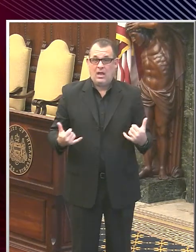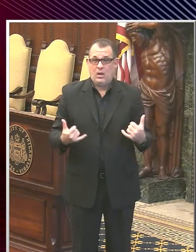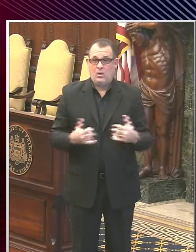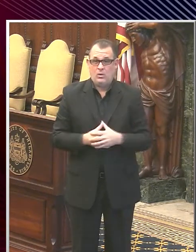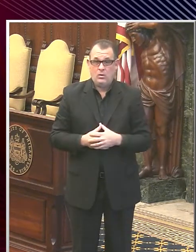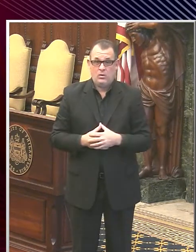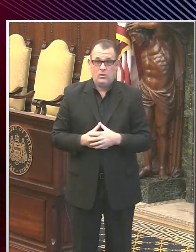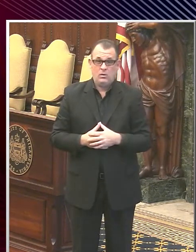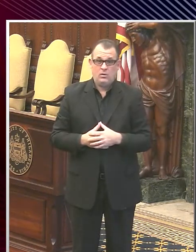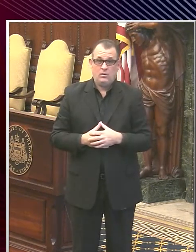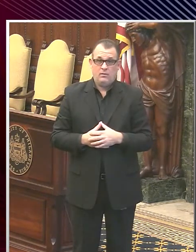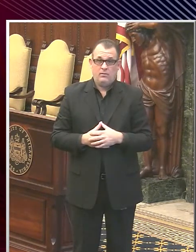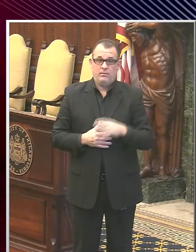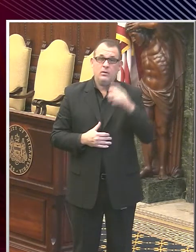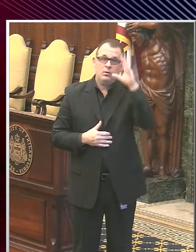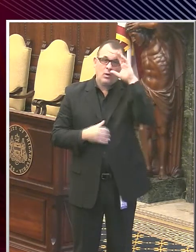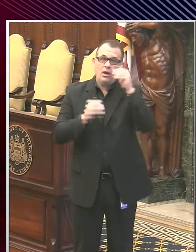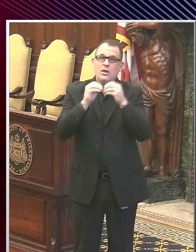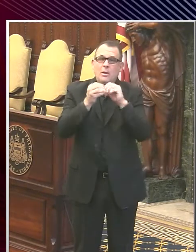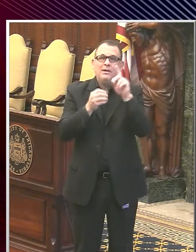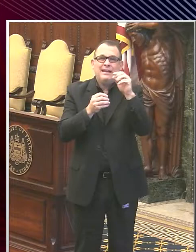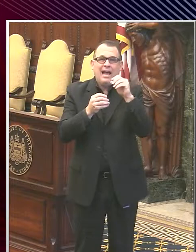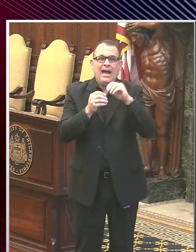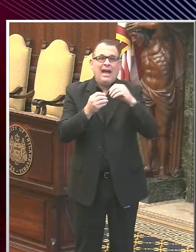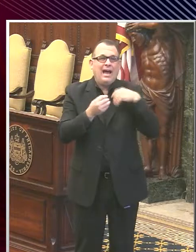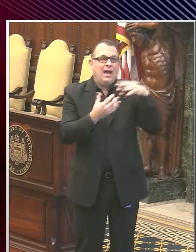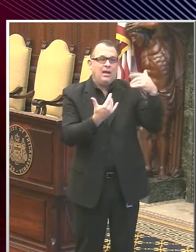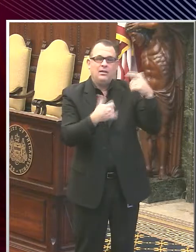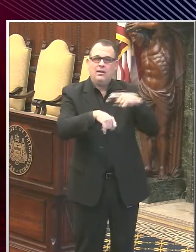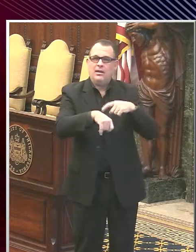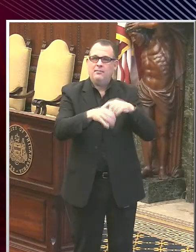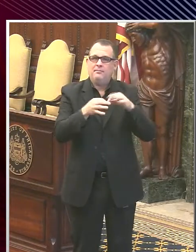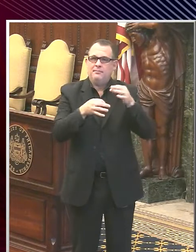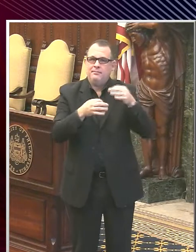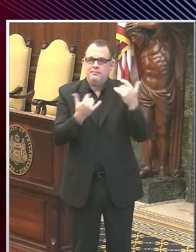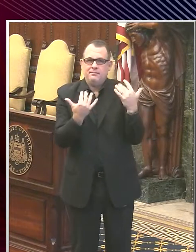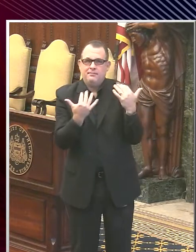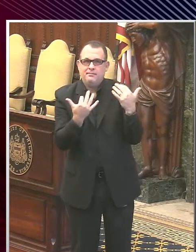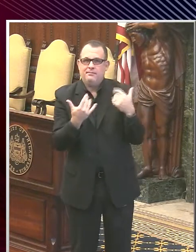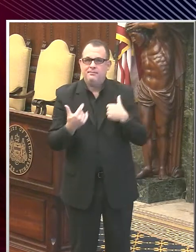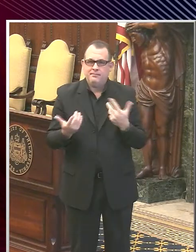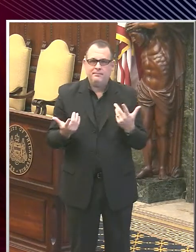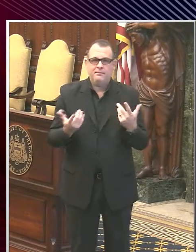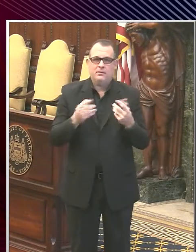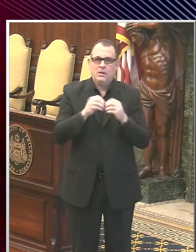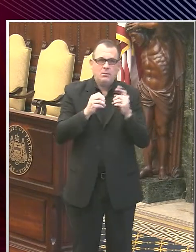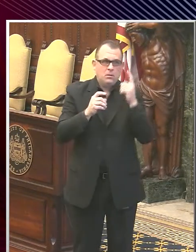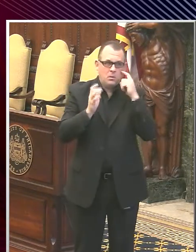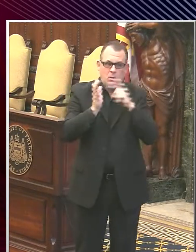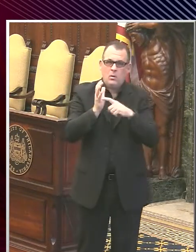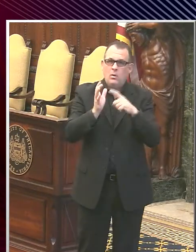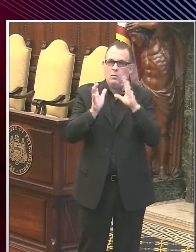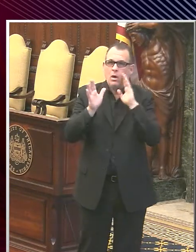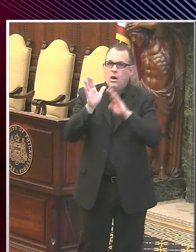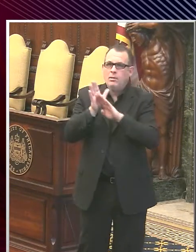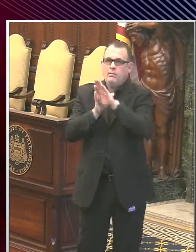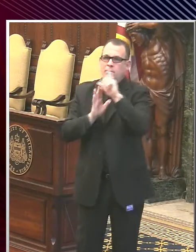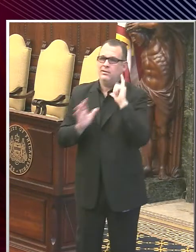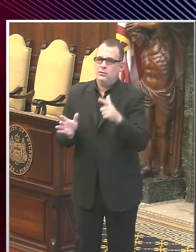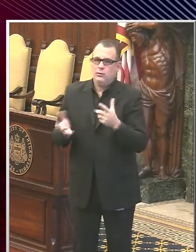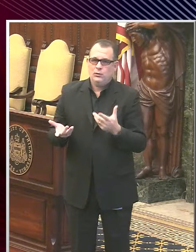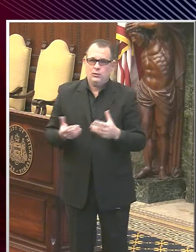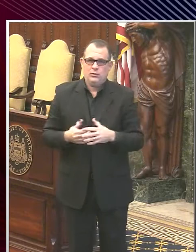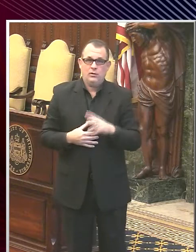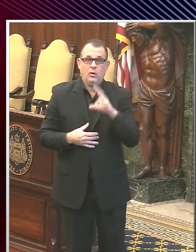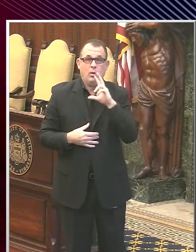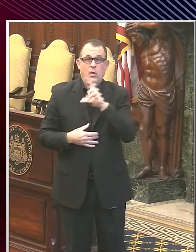and it often comes in batches like that. But overall, there's clearly a sharply rising trend. For the week of November 15th,